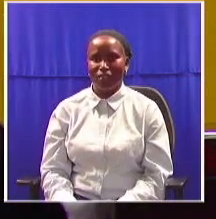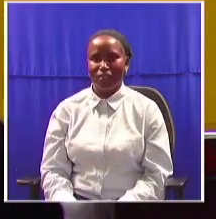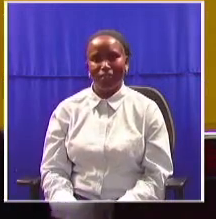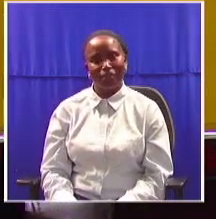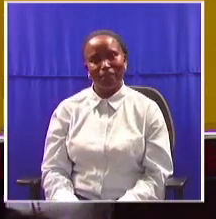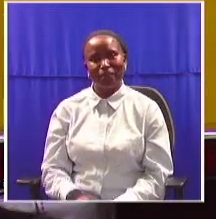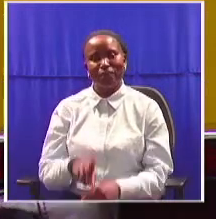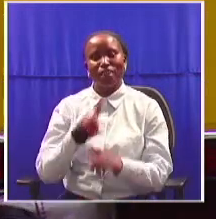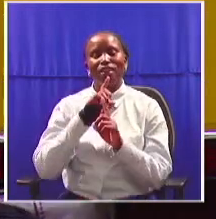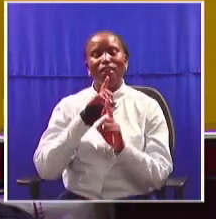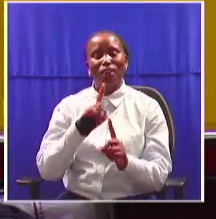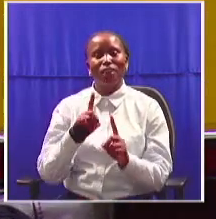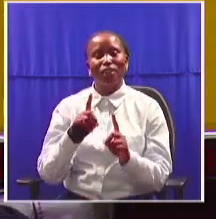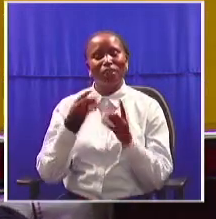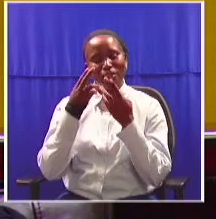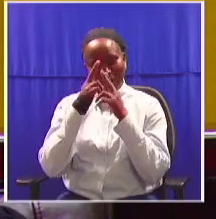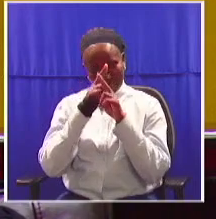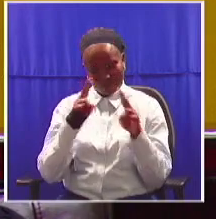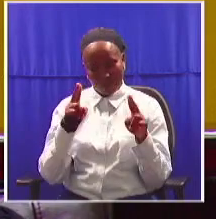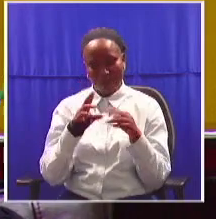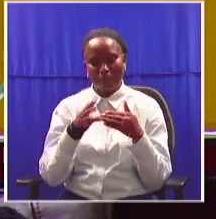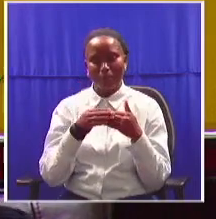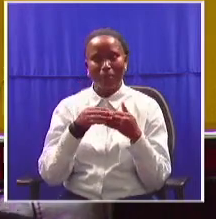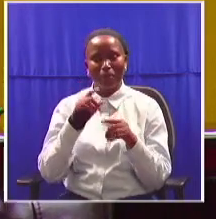Order, honorable members.